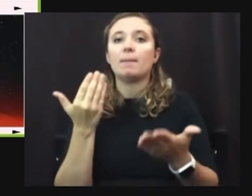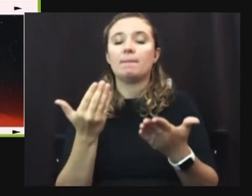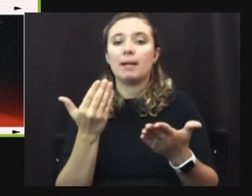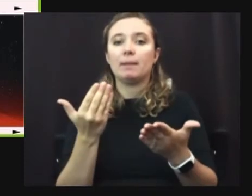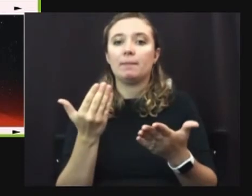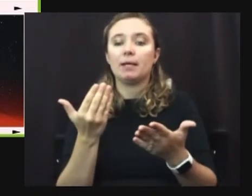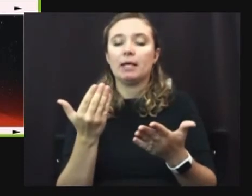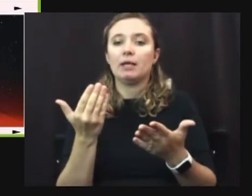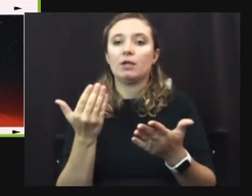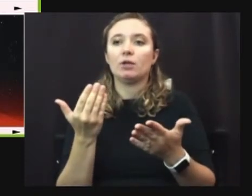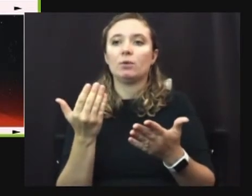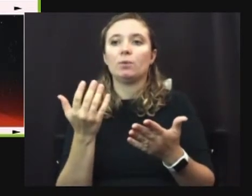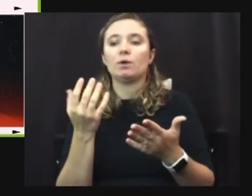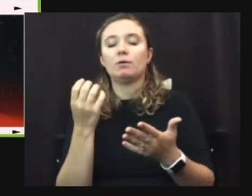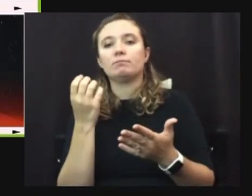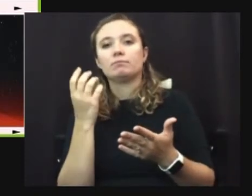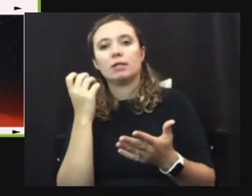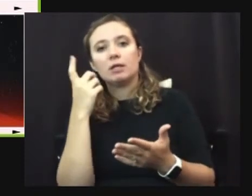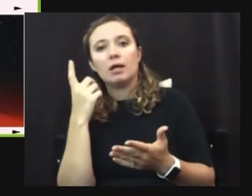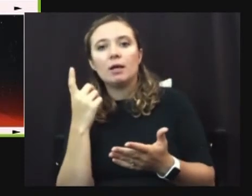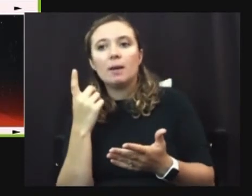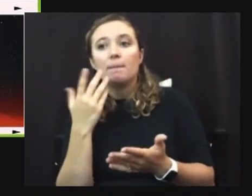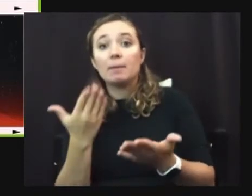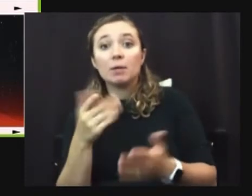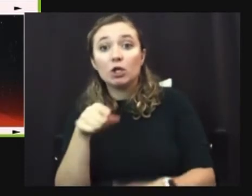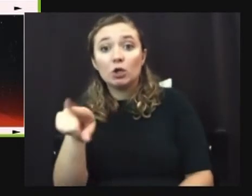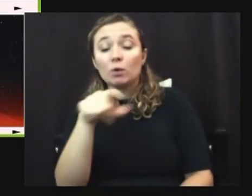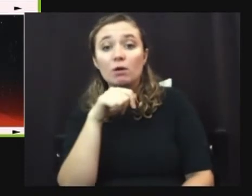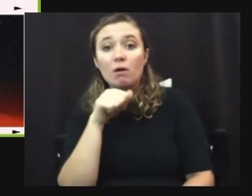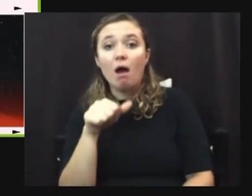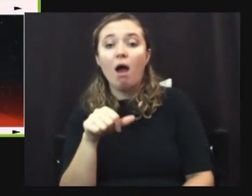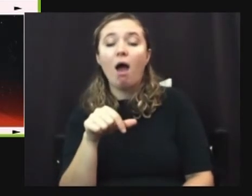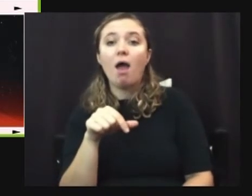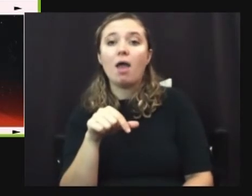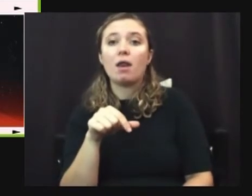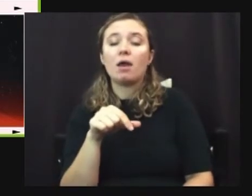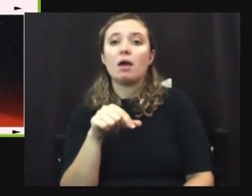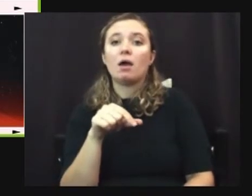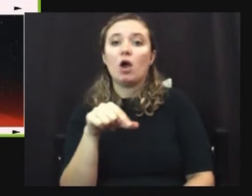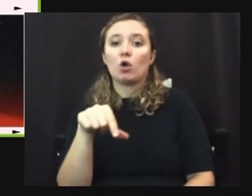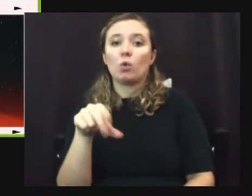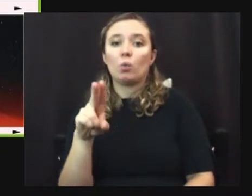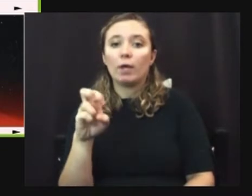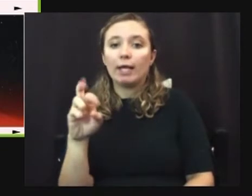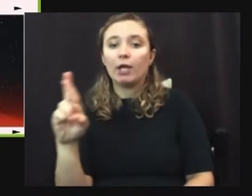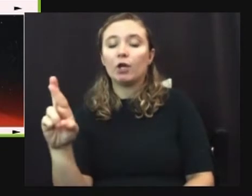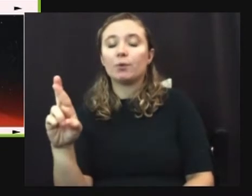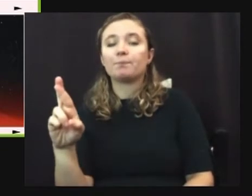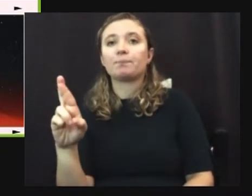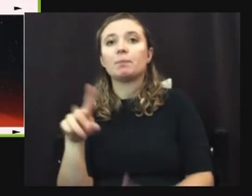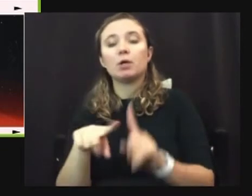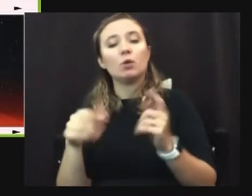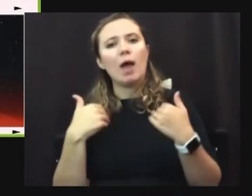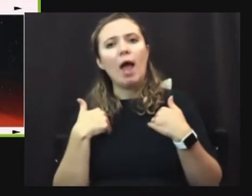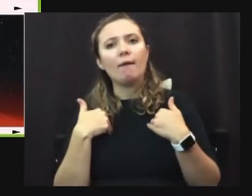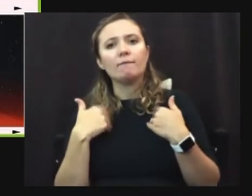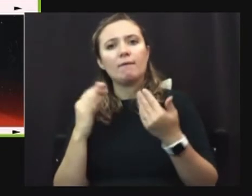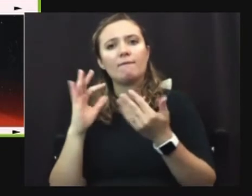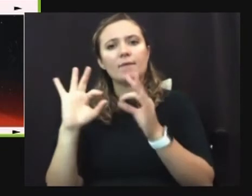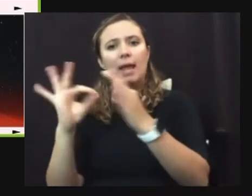queer, but you have a very good friend or an immediate family member who is, and you've seen